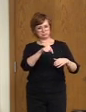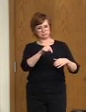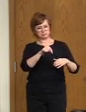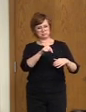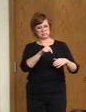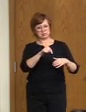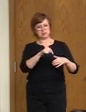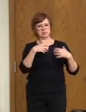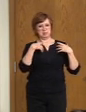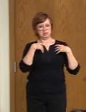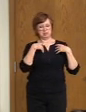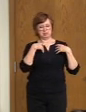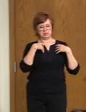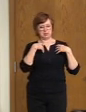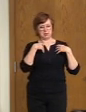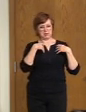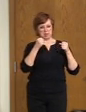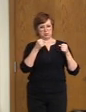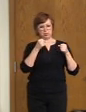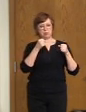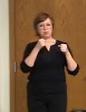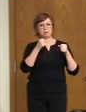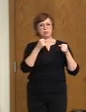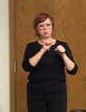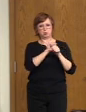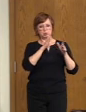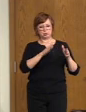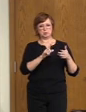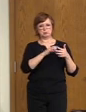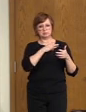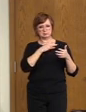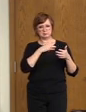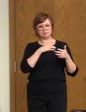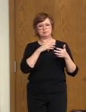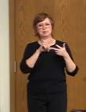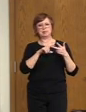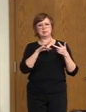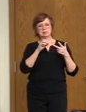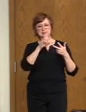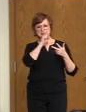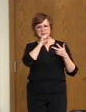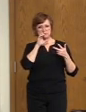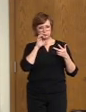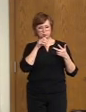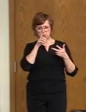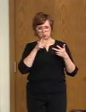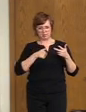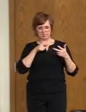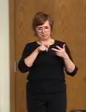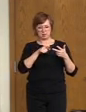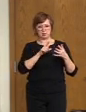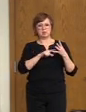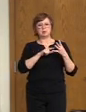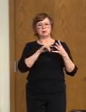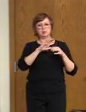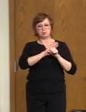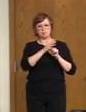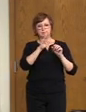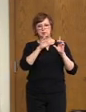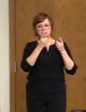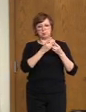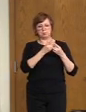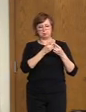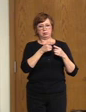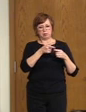on personal care homes, long-term care homes, and staff that work in them, as well as staff that work in high acuity units that are exposed